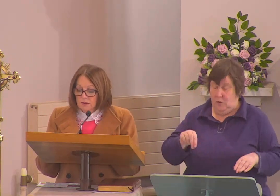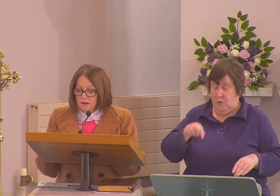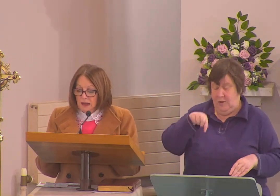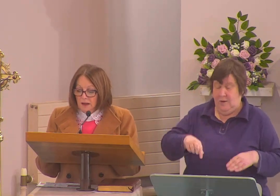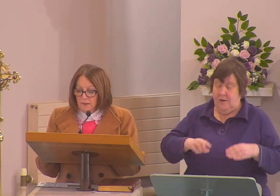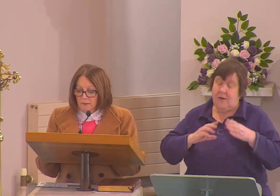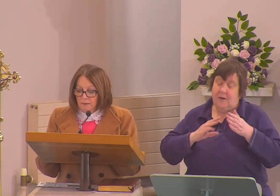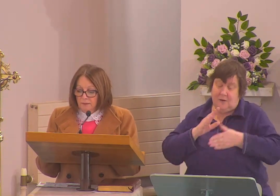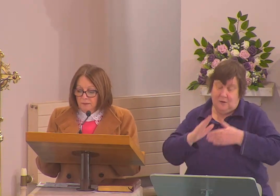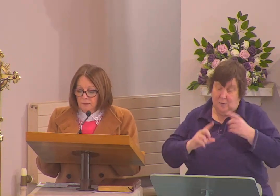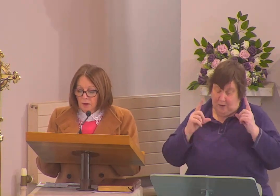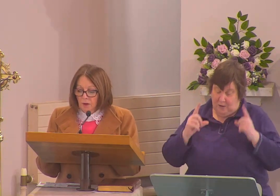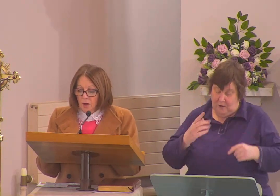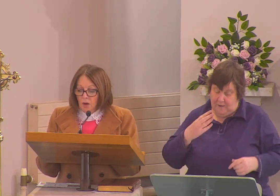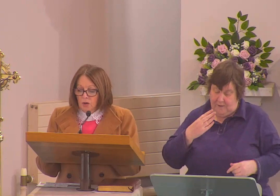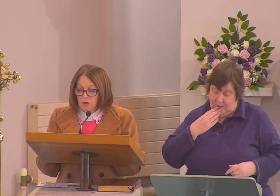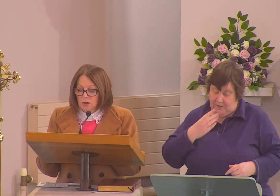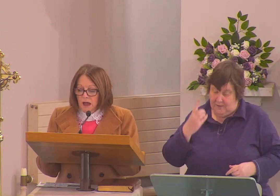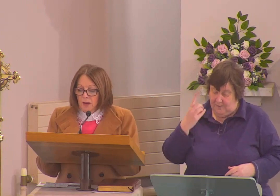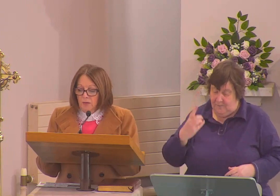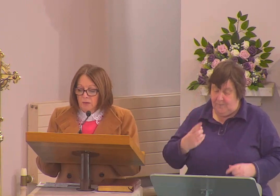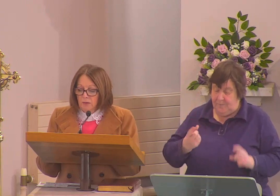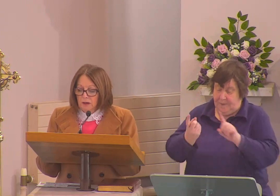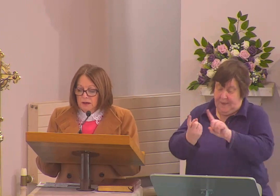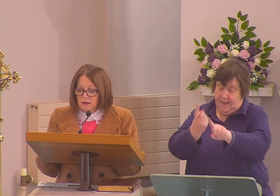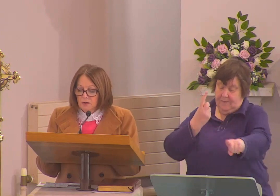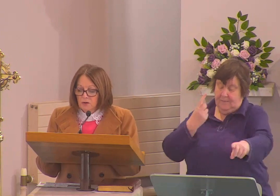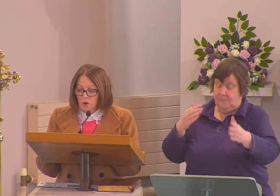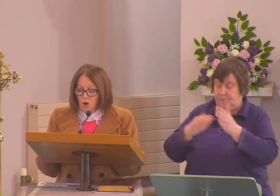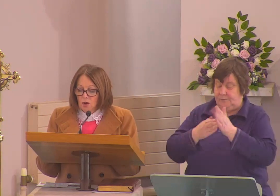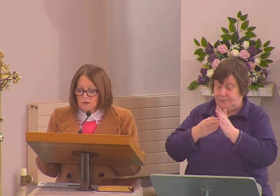to the Psalm. Today we will